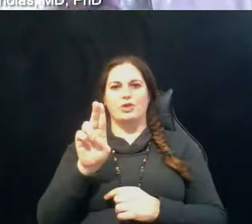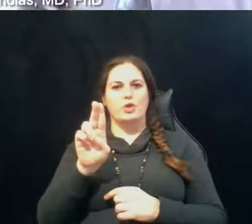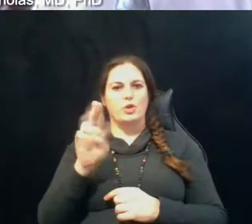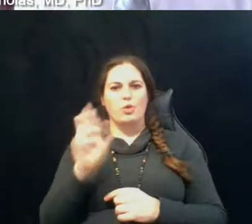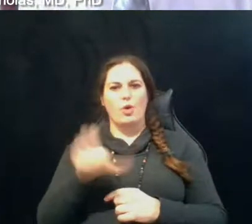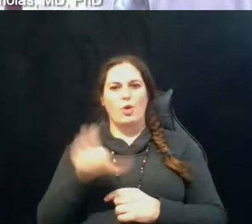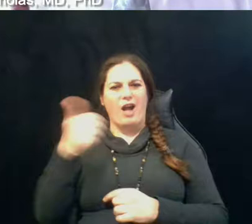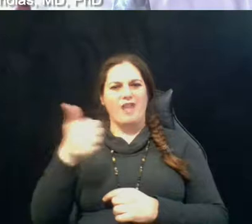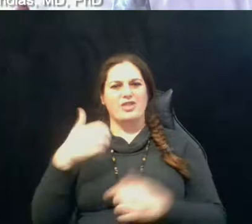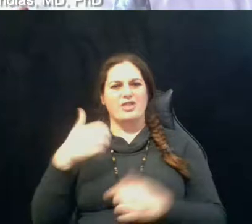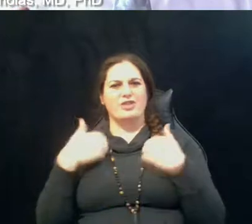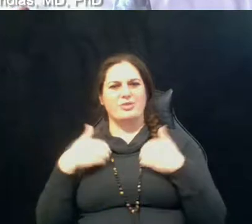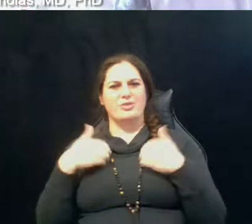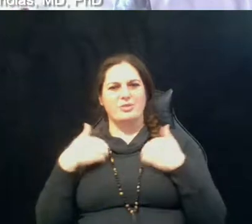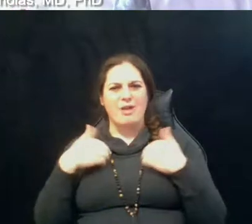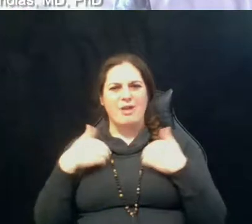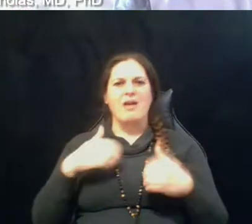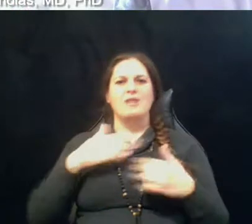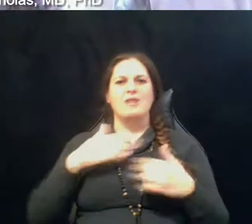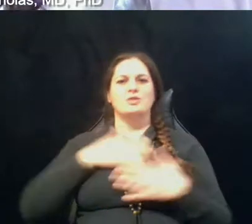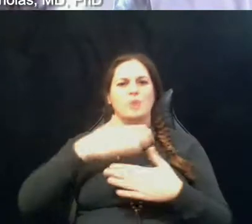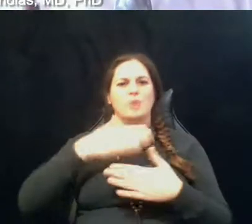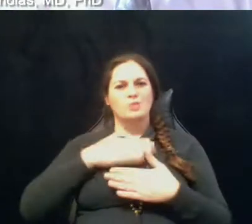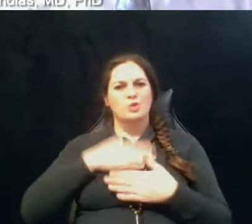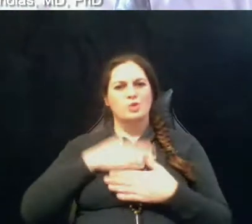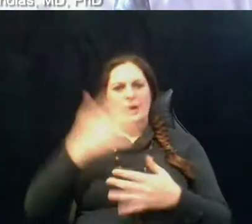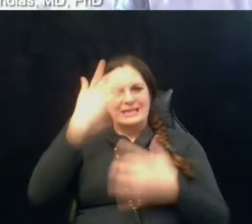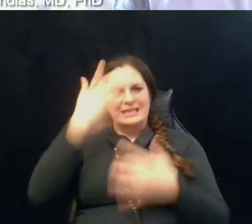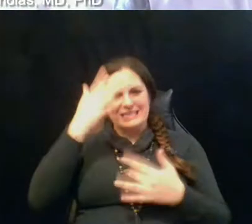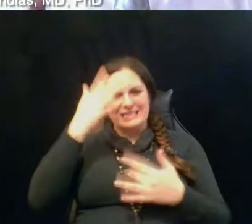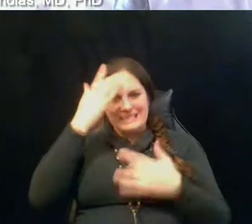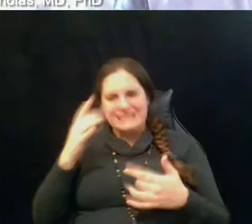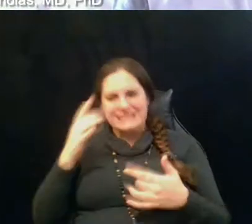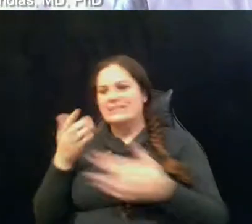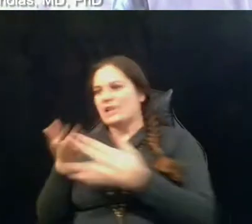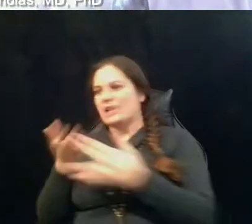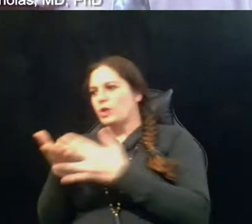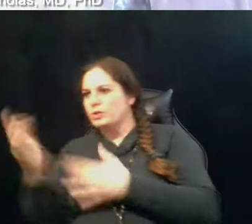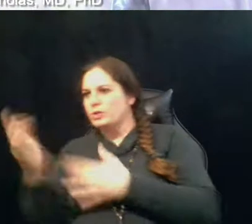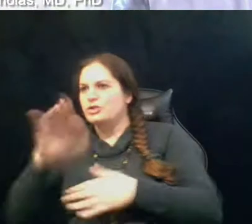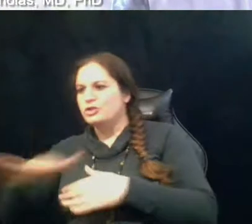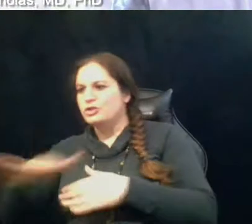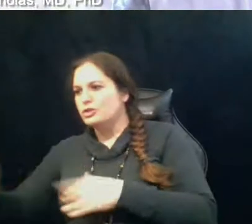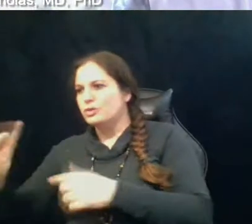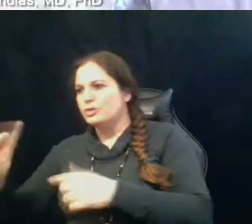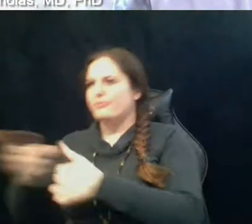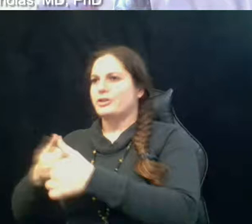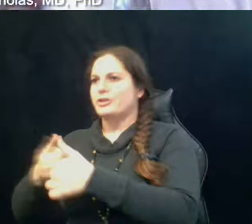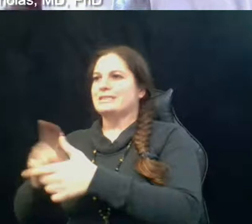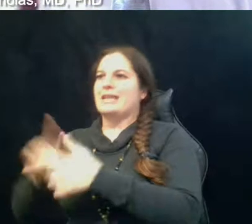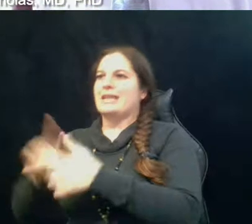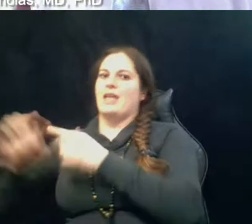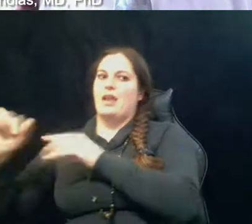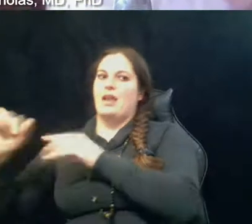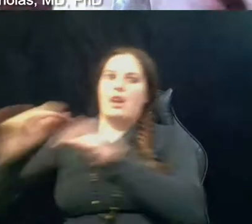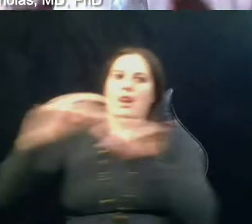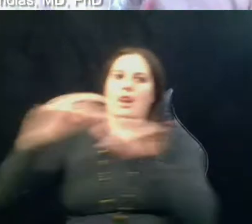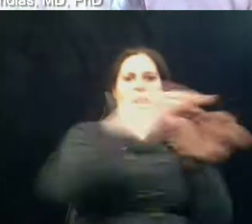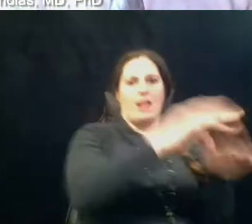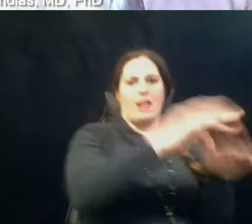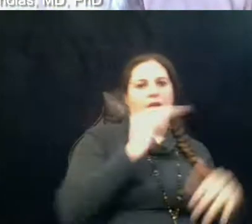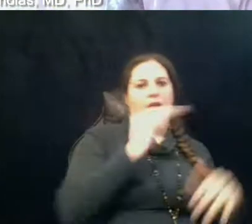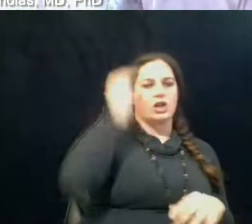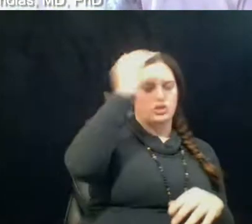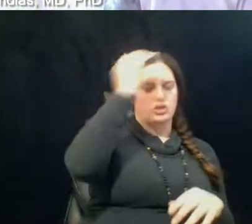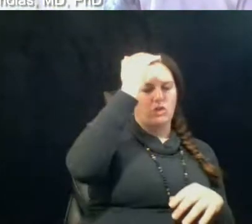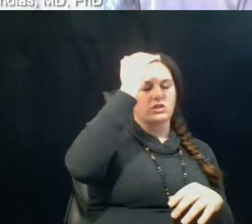through children and then secondarily get to adults. This was really, really affecting adults, way out of proportion to children. That's why the groups